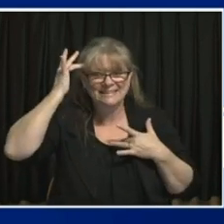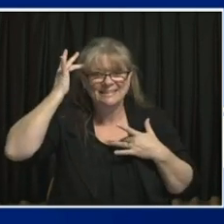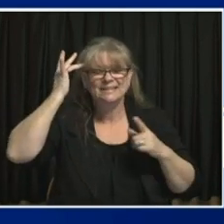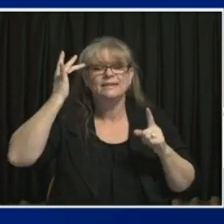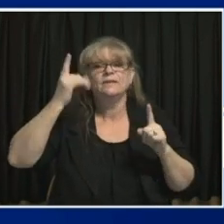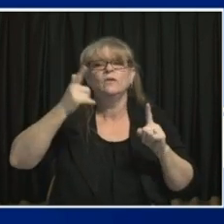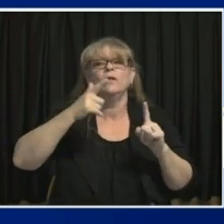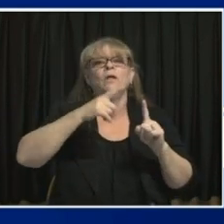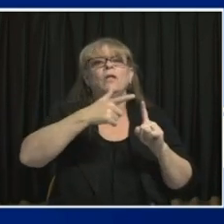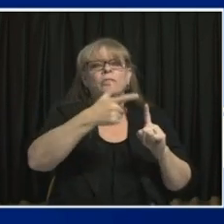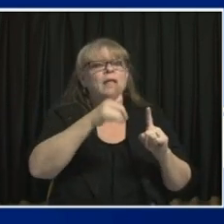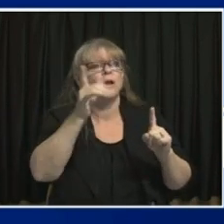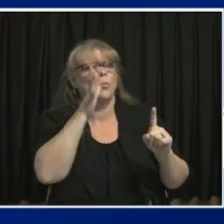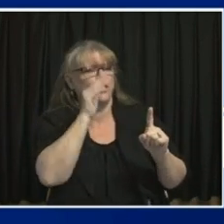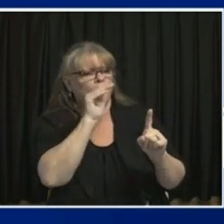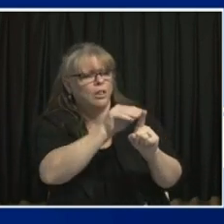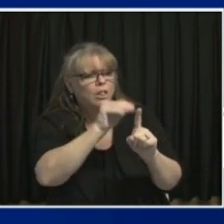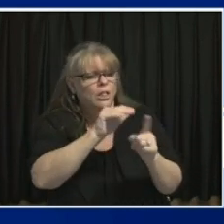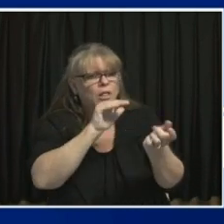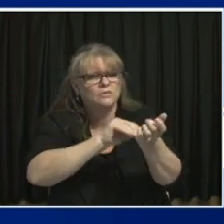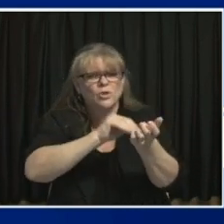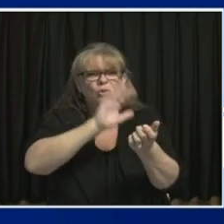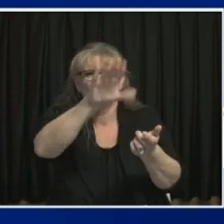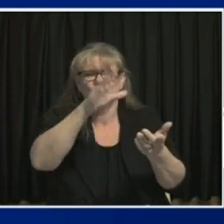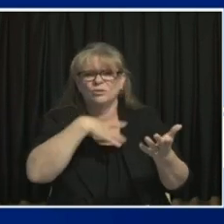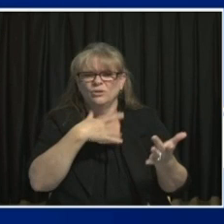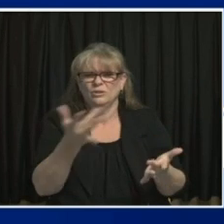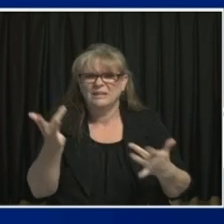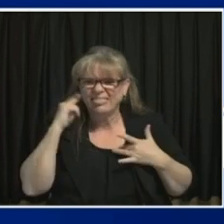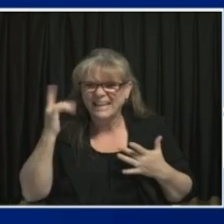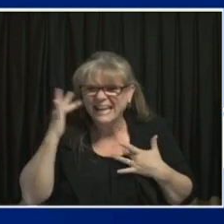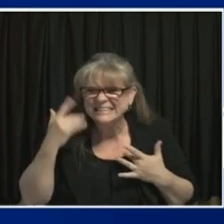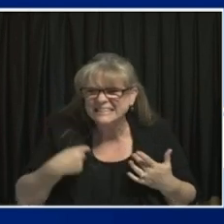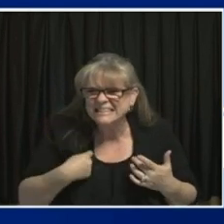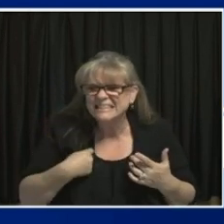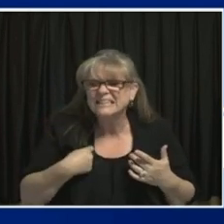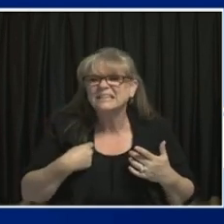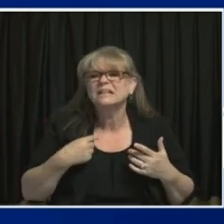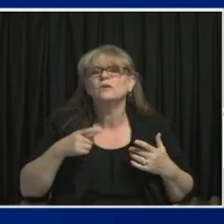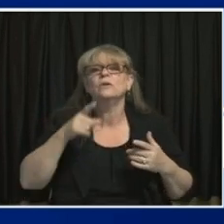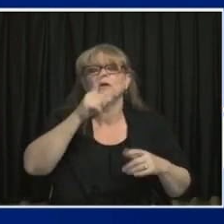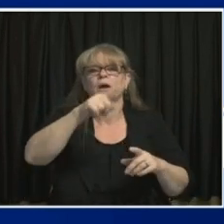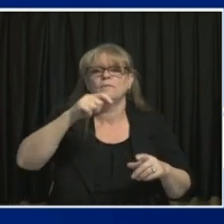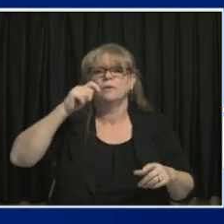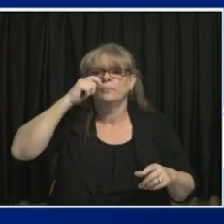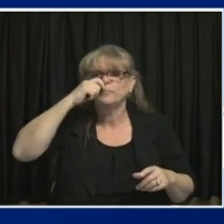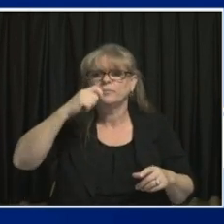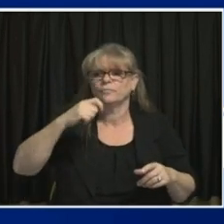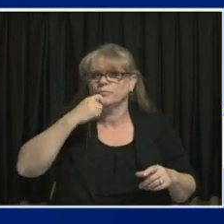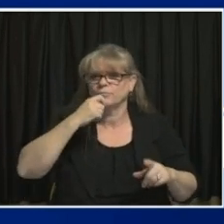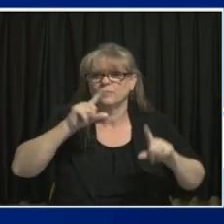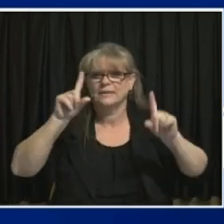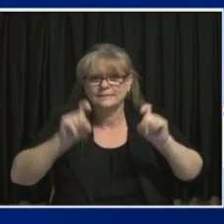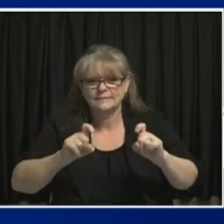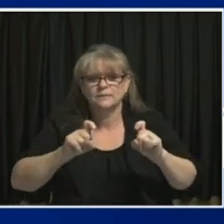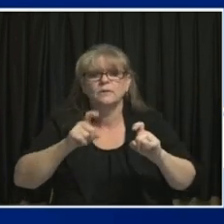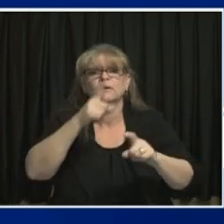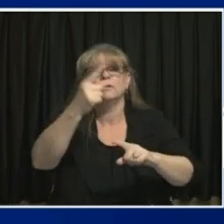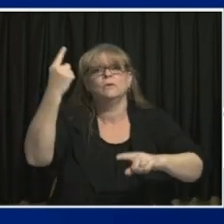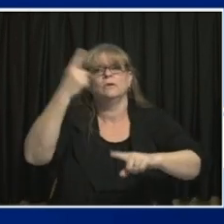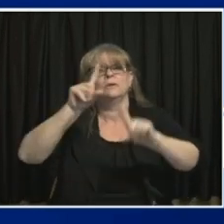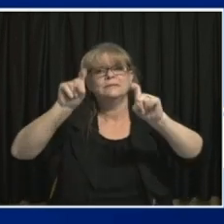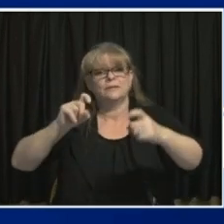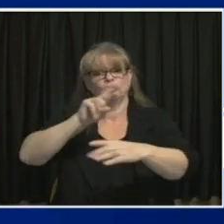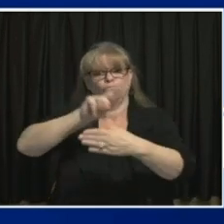test, get the test scheduled a day or 2 later. The sample is taken, it's another day for the reporting. All these things add up